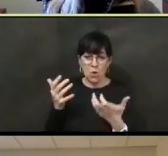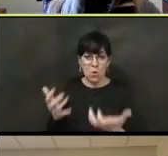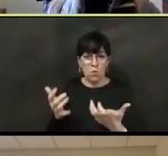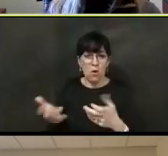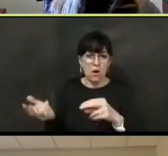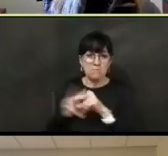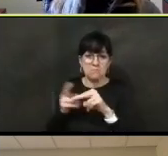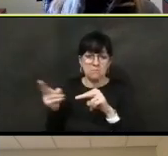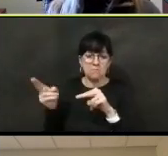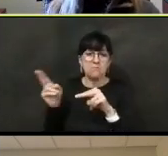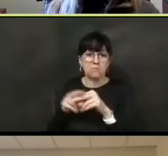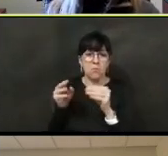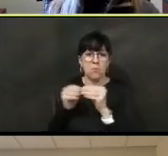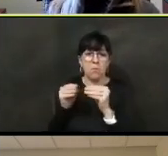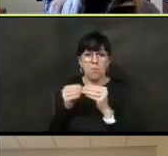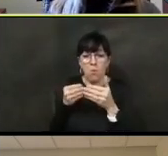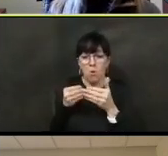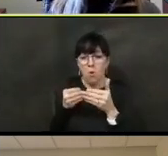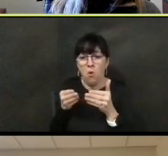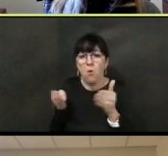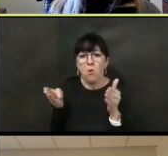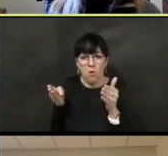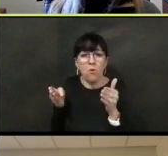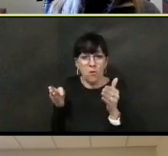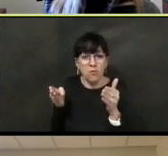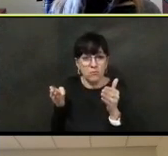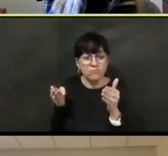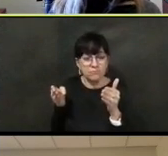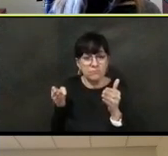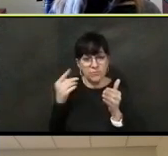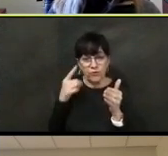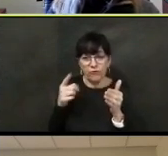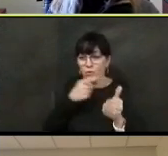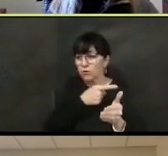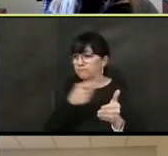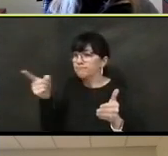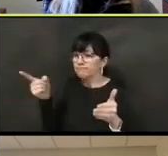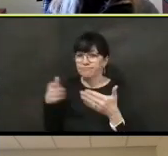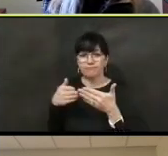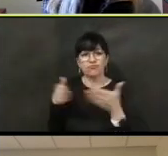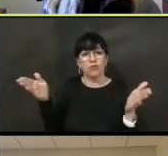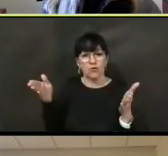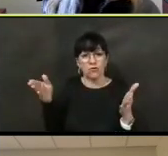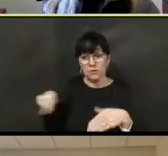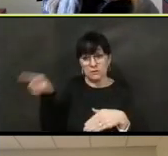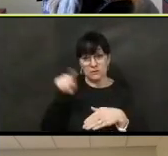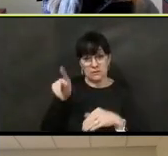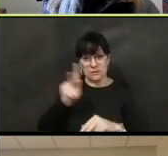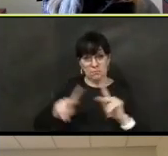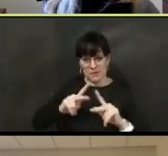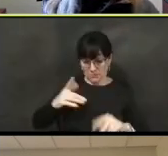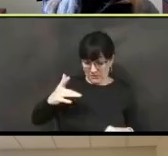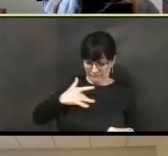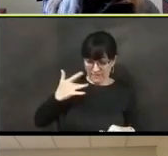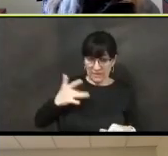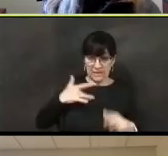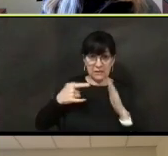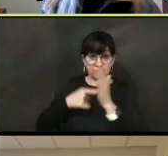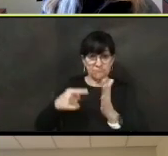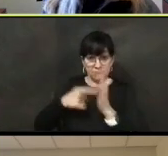Increasing the diagnostic testing, or the PCR testing, especially for people with symptoms, is really, really